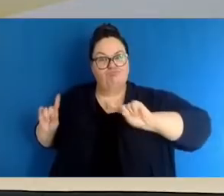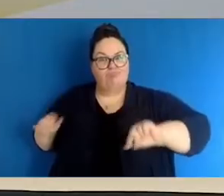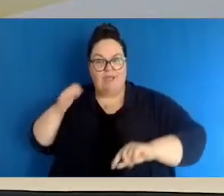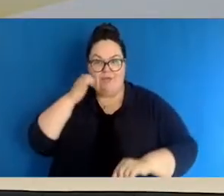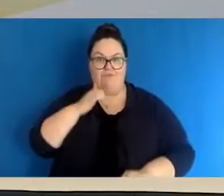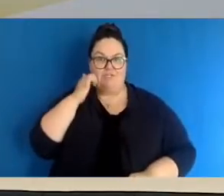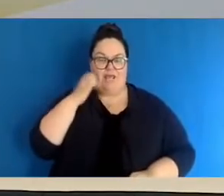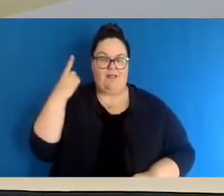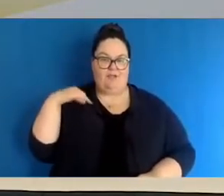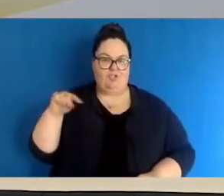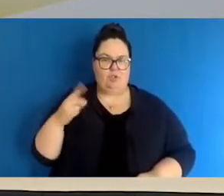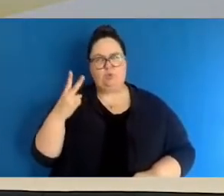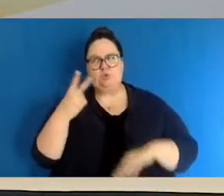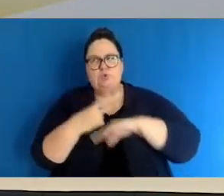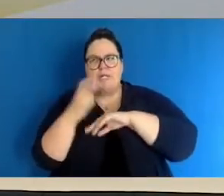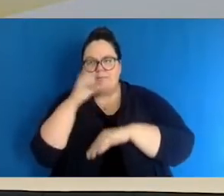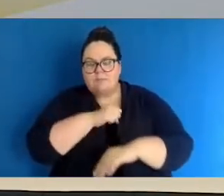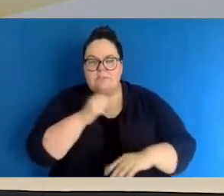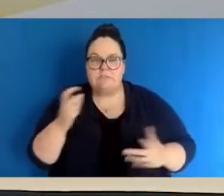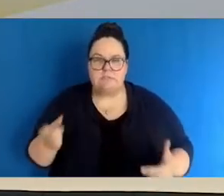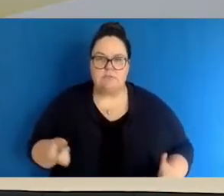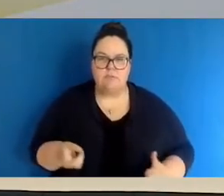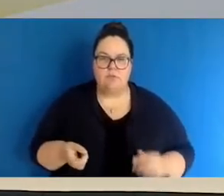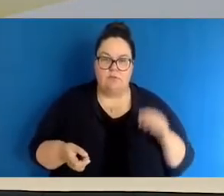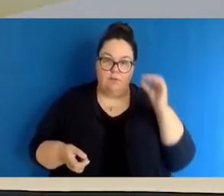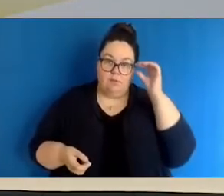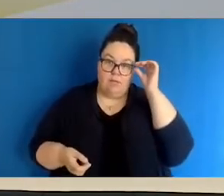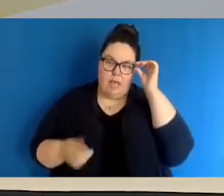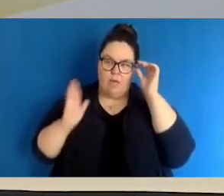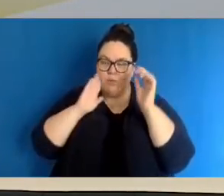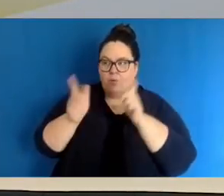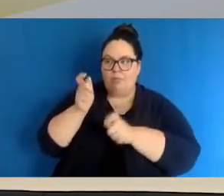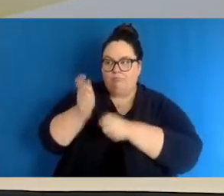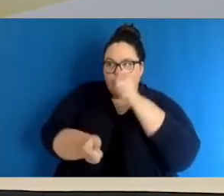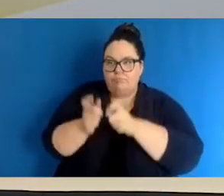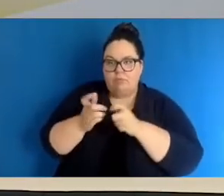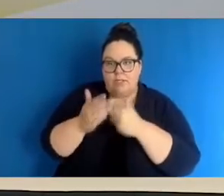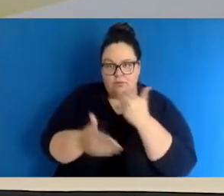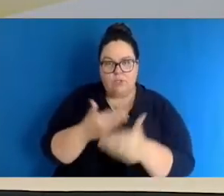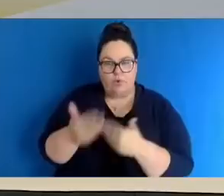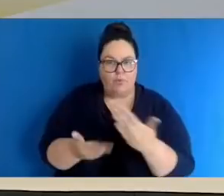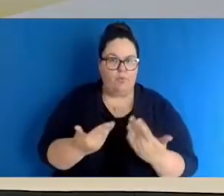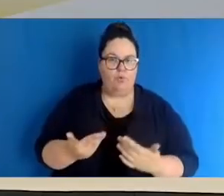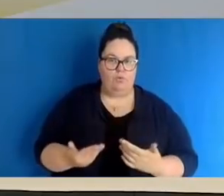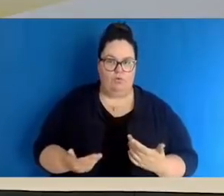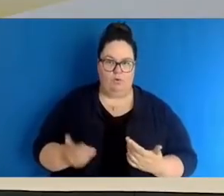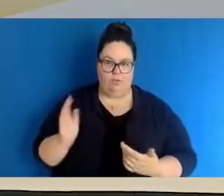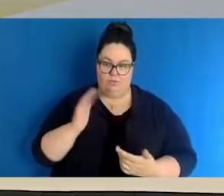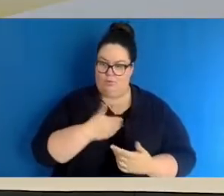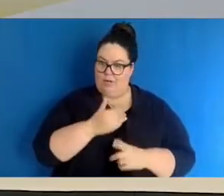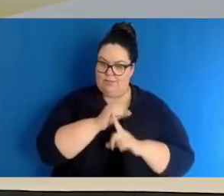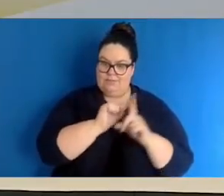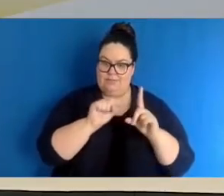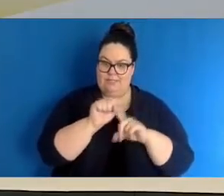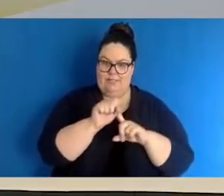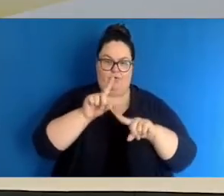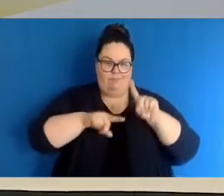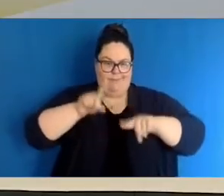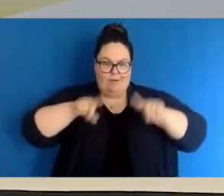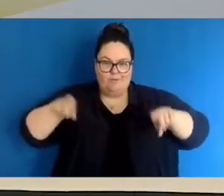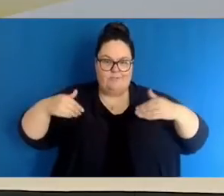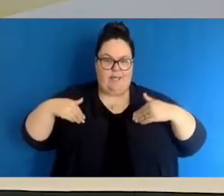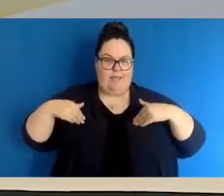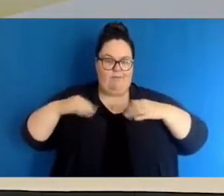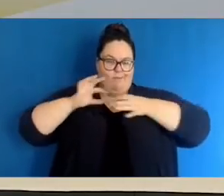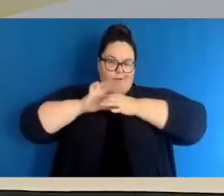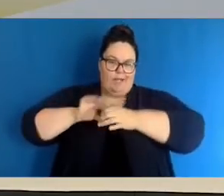year. And we will make adjustments. And that's why we have different scenarios in terms of